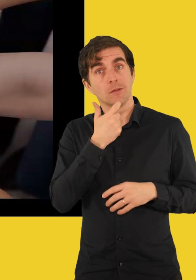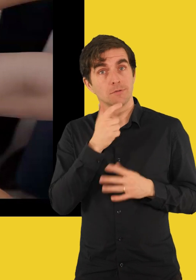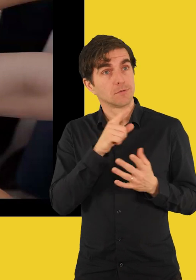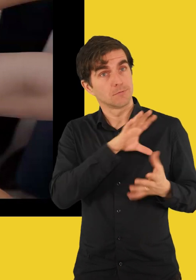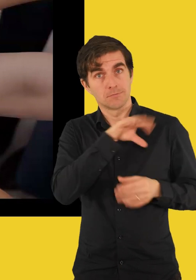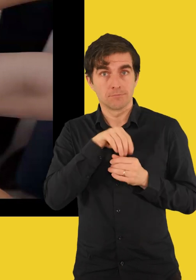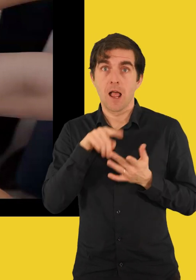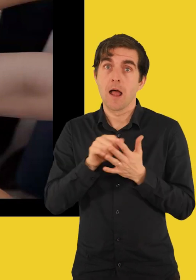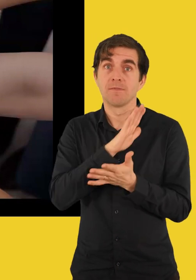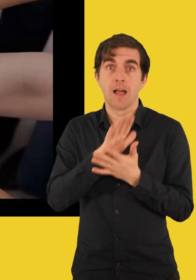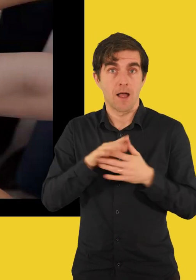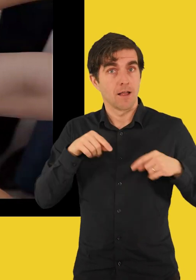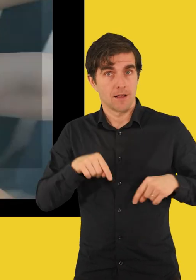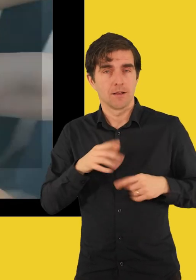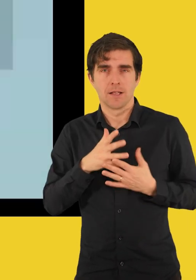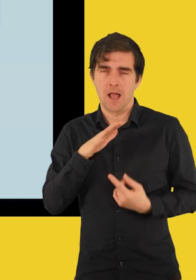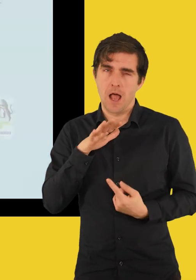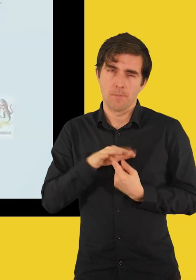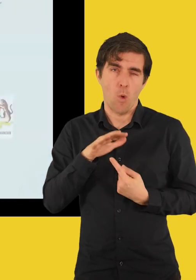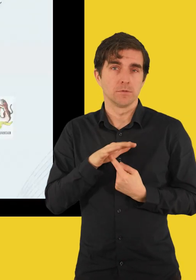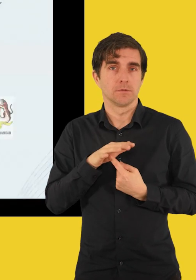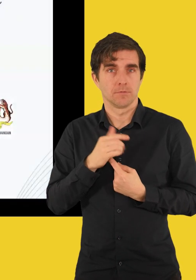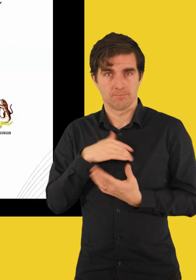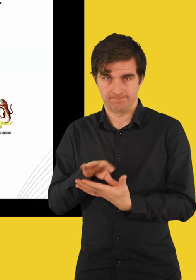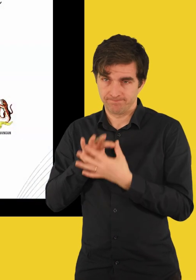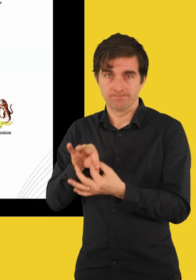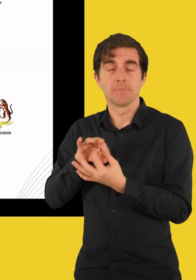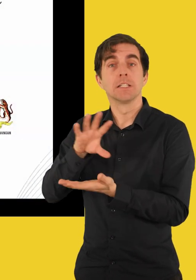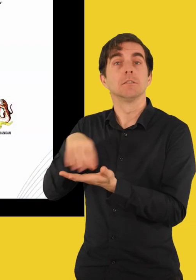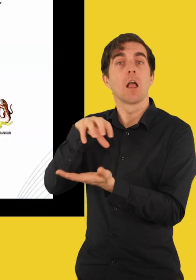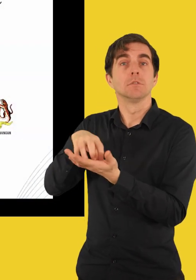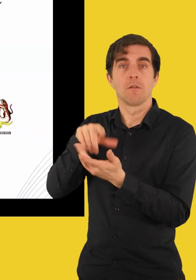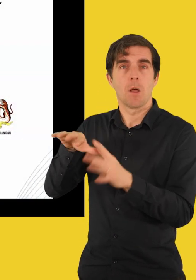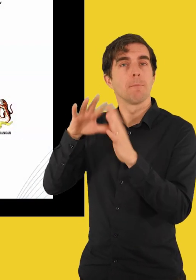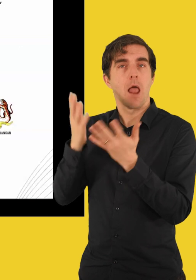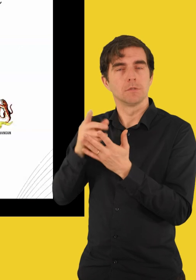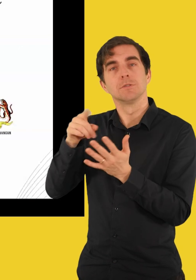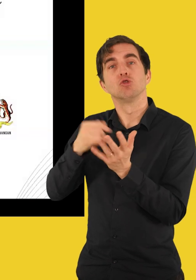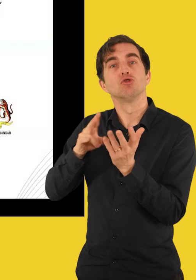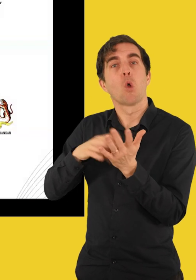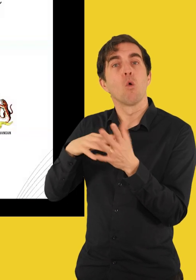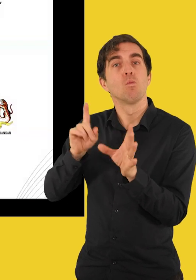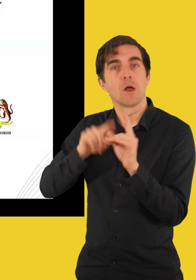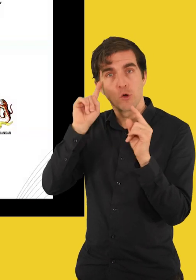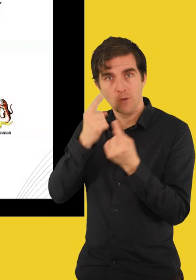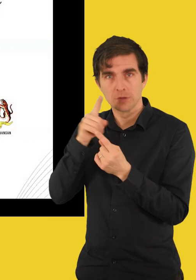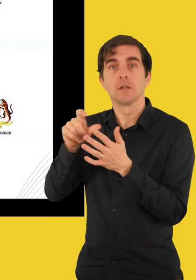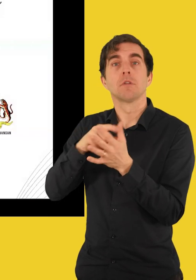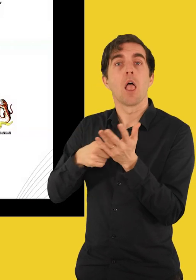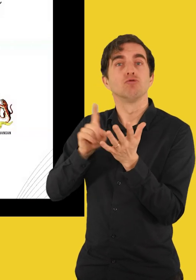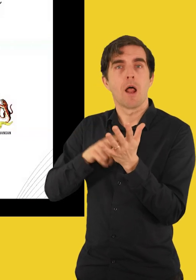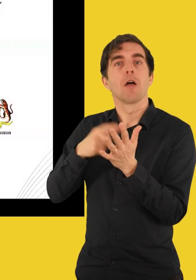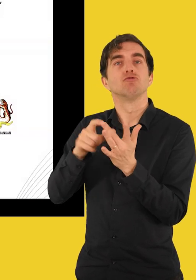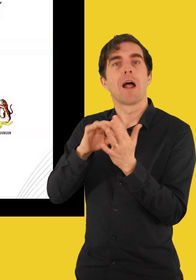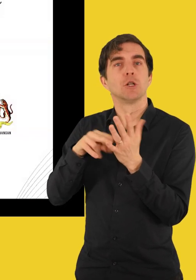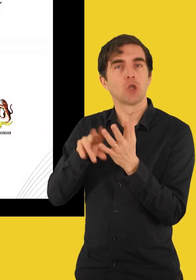the Doughnut and Ipoh partnership for the goals. Most important, we are working with Sunway Center for Planetary Health, Sunway University, working with